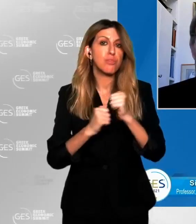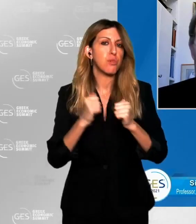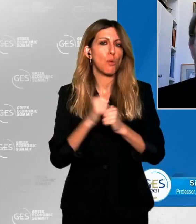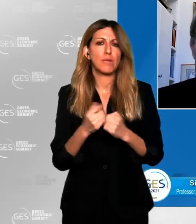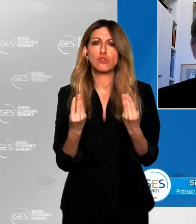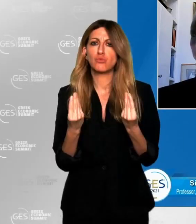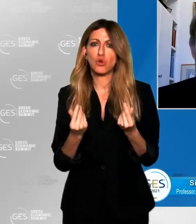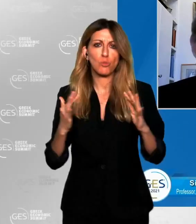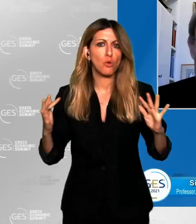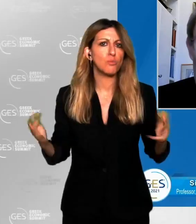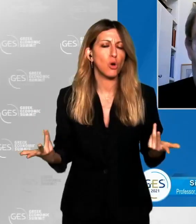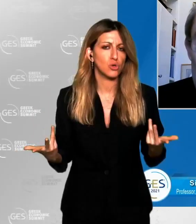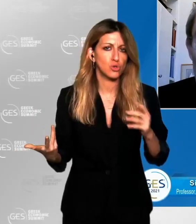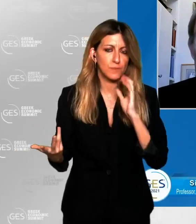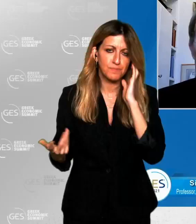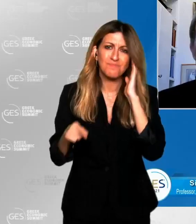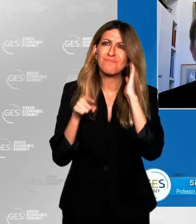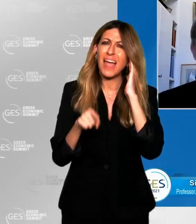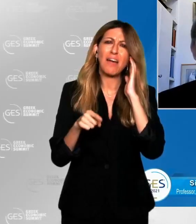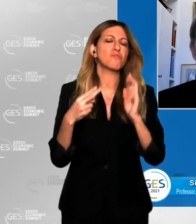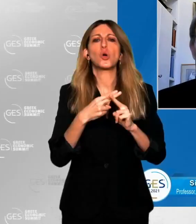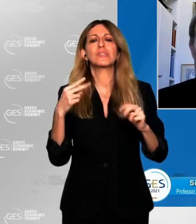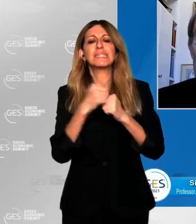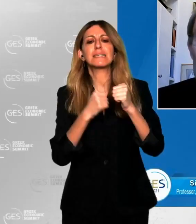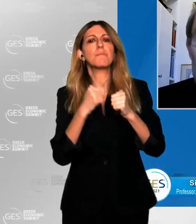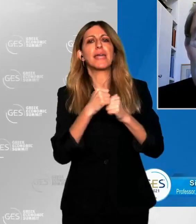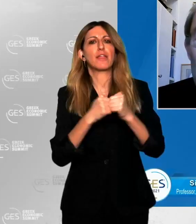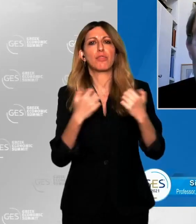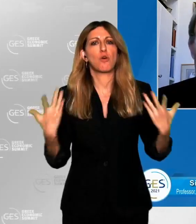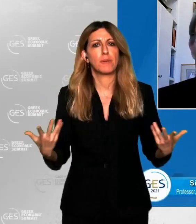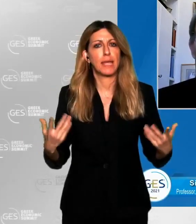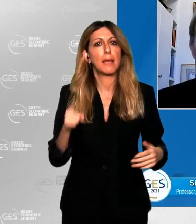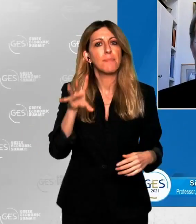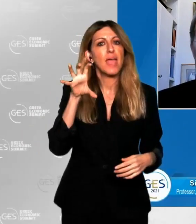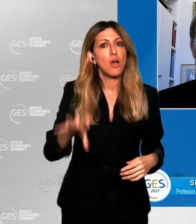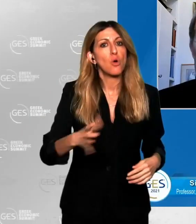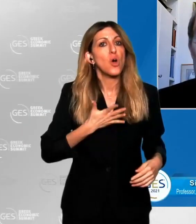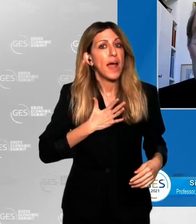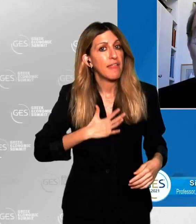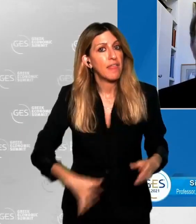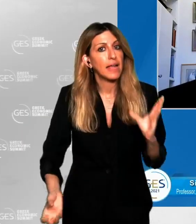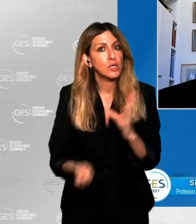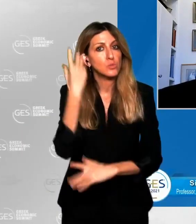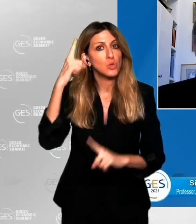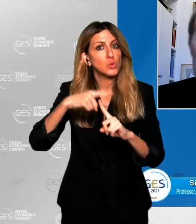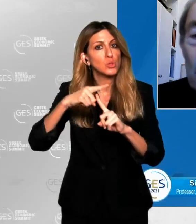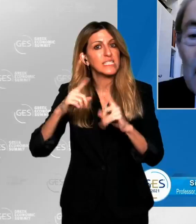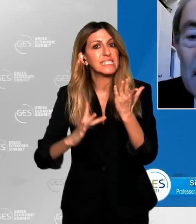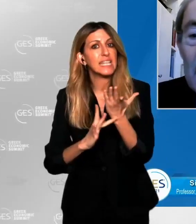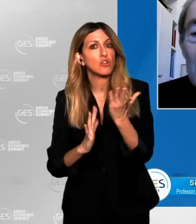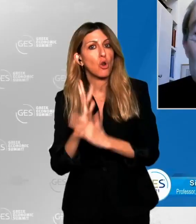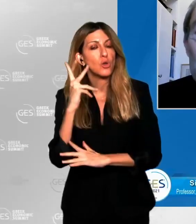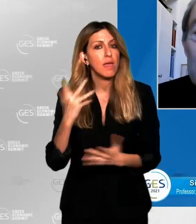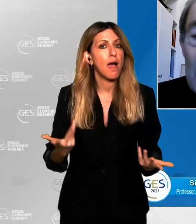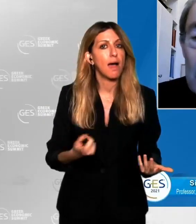for adoption of the new technologies, from open market activity, which will give you a